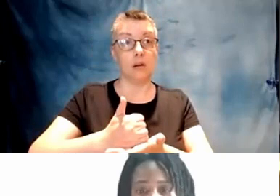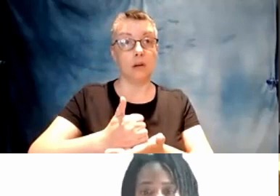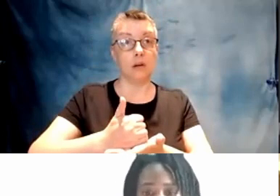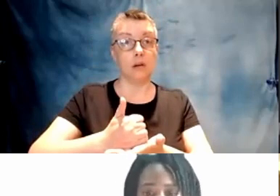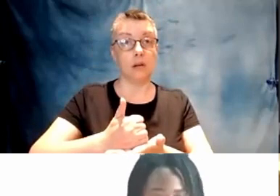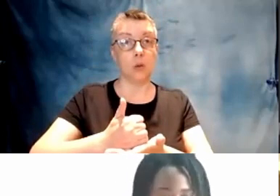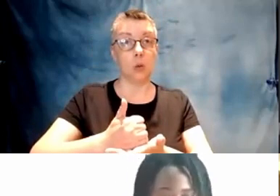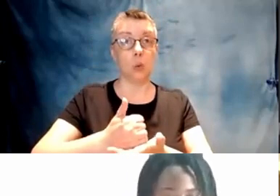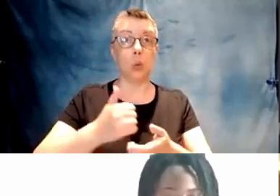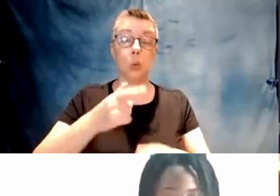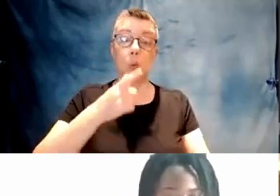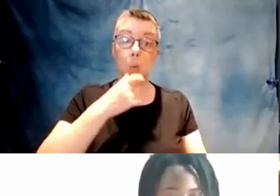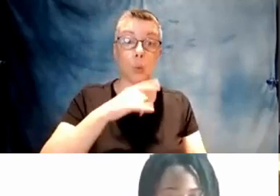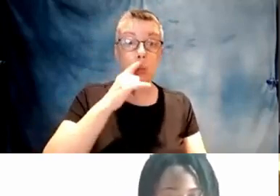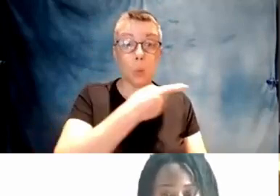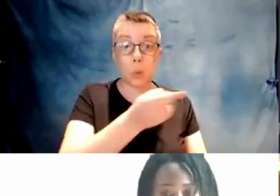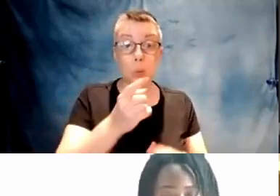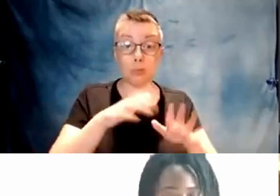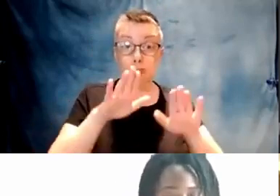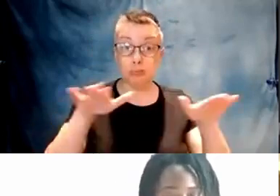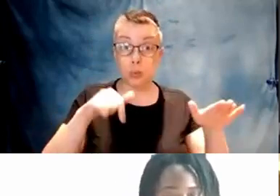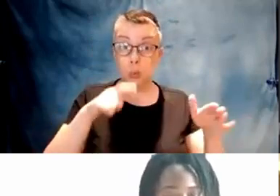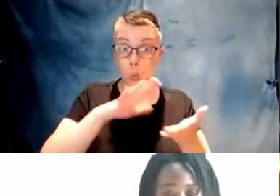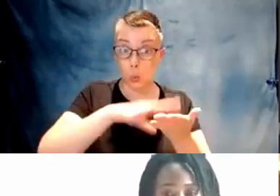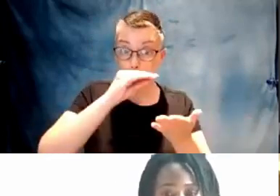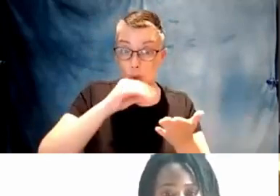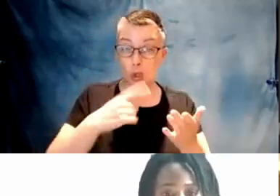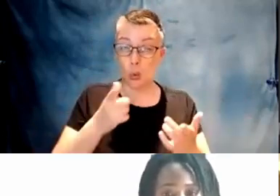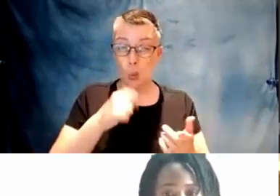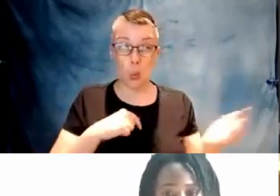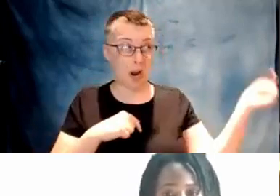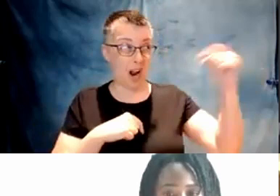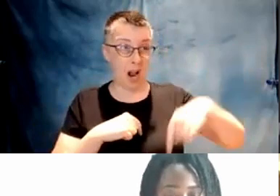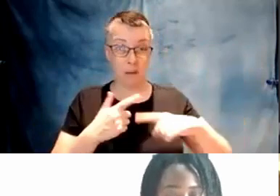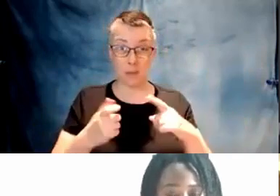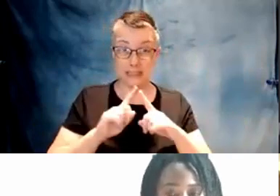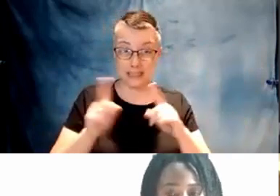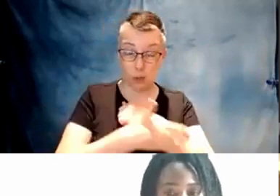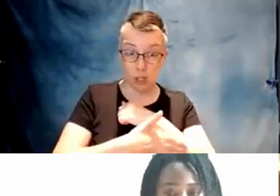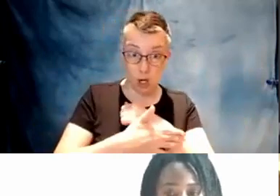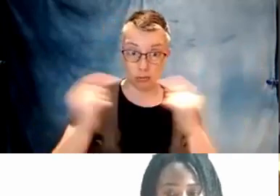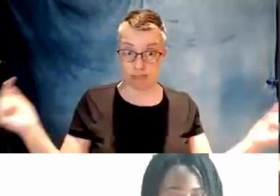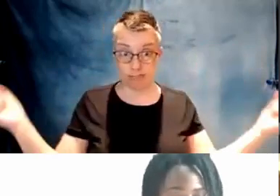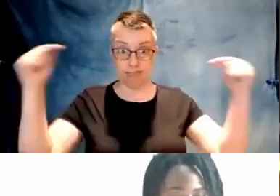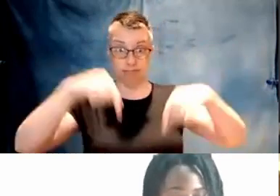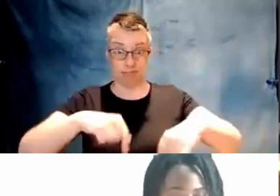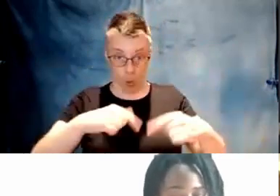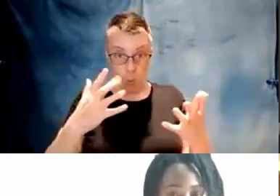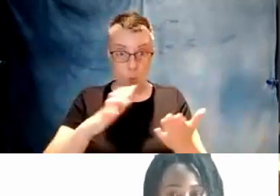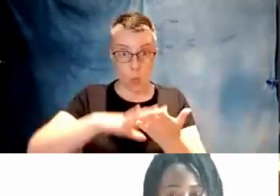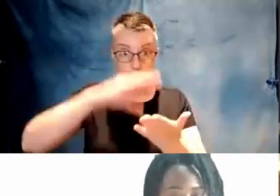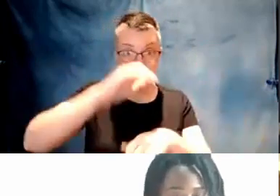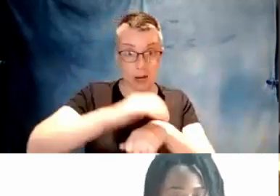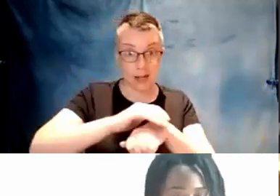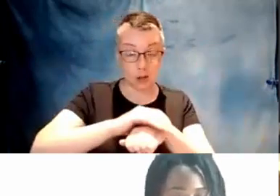kids or child is learning to come different country and come to here to learn English.